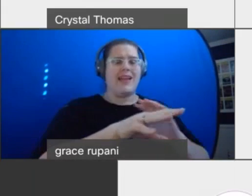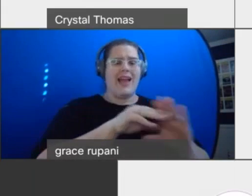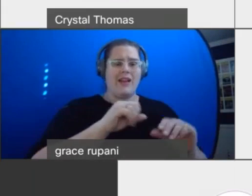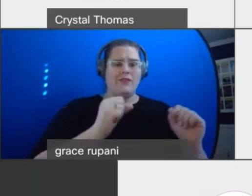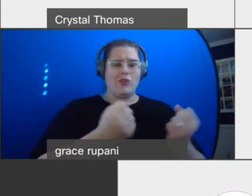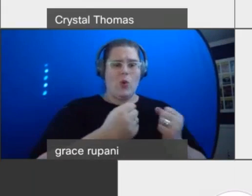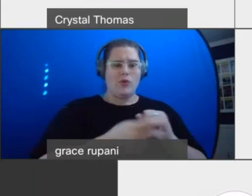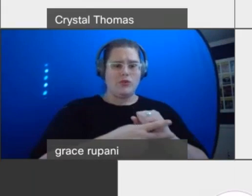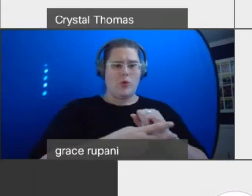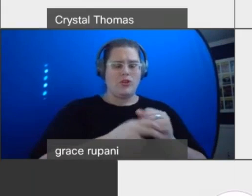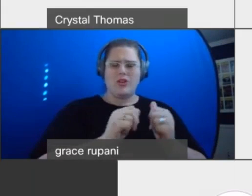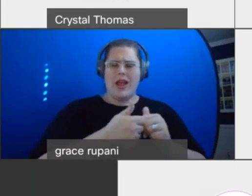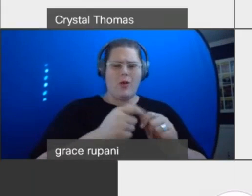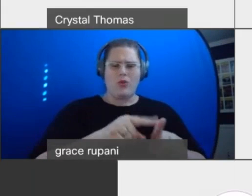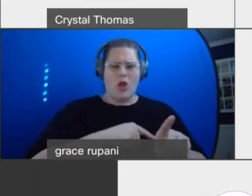I don't think that